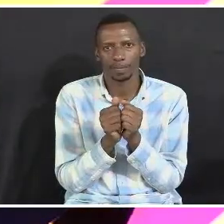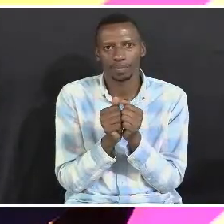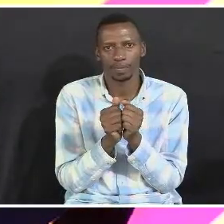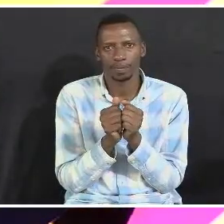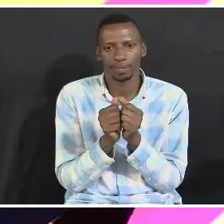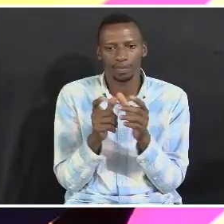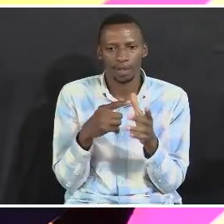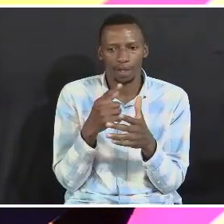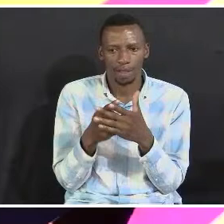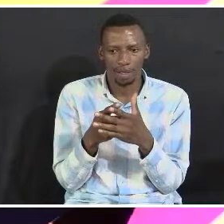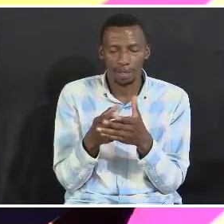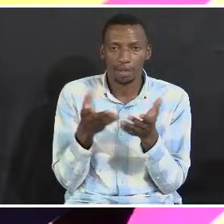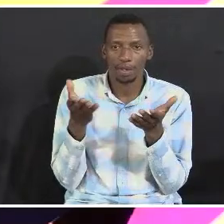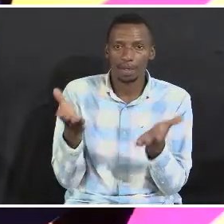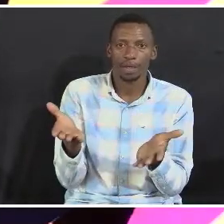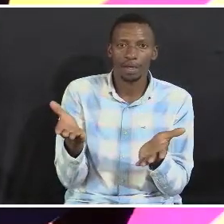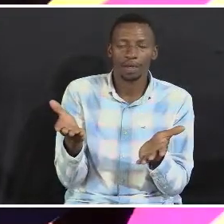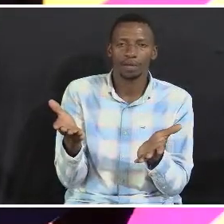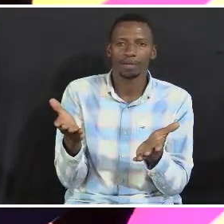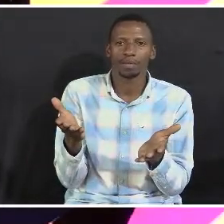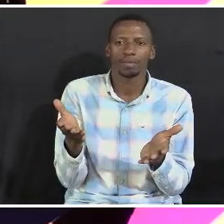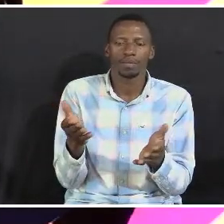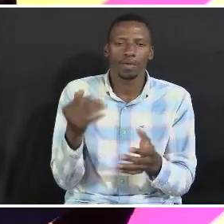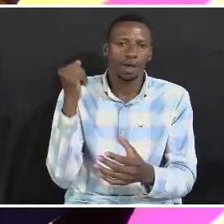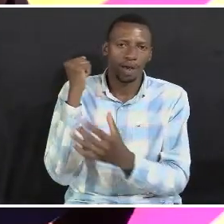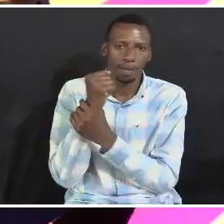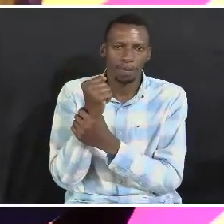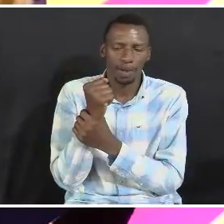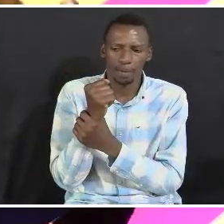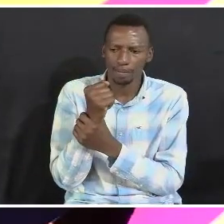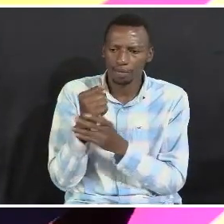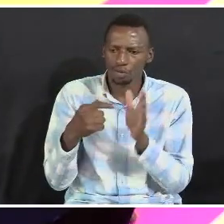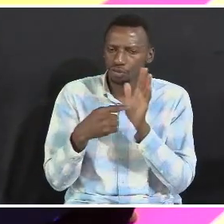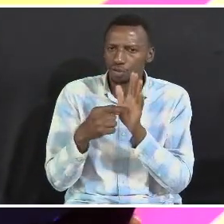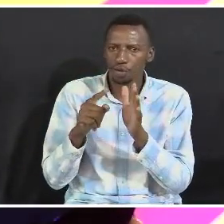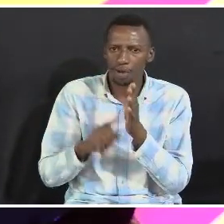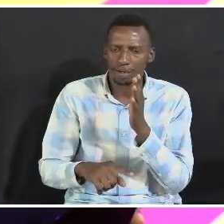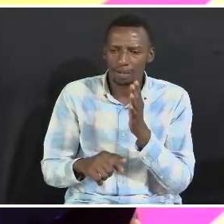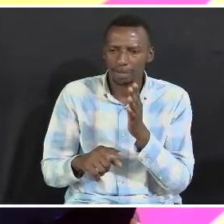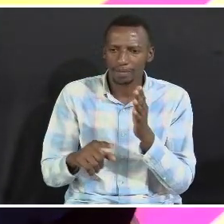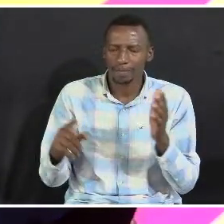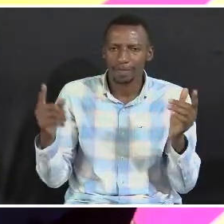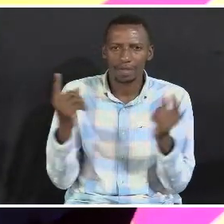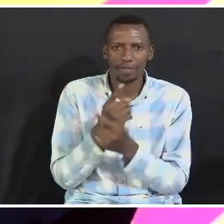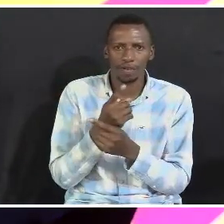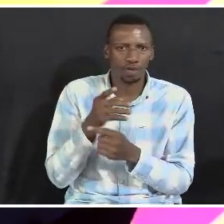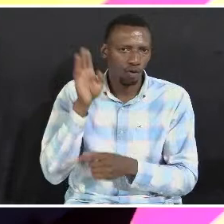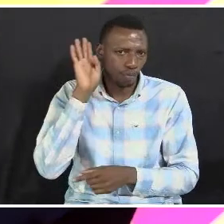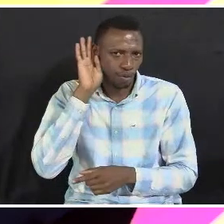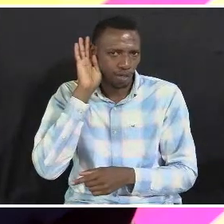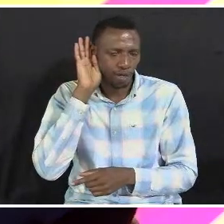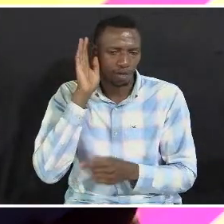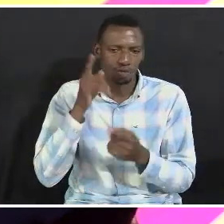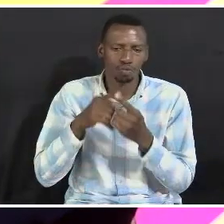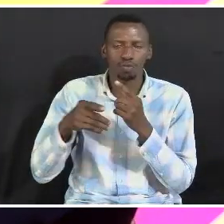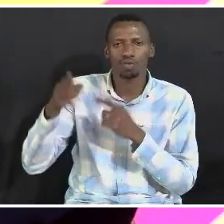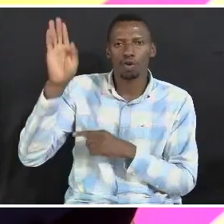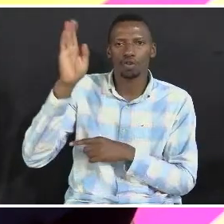Here Abraham showed strange obedience to God's command. Dear people of